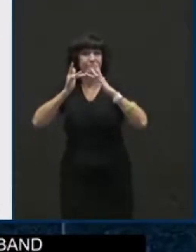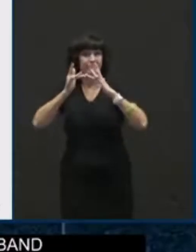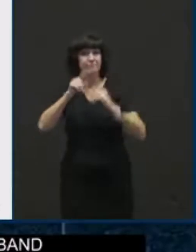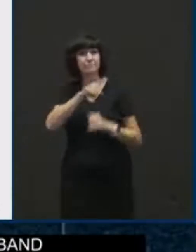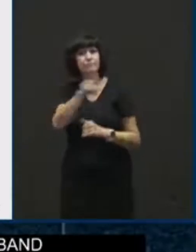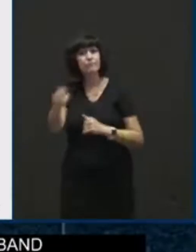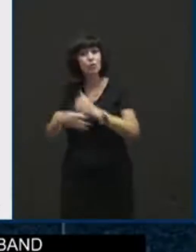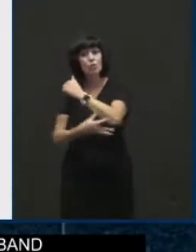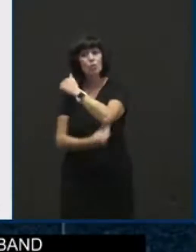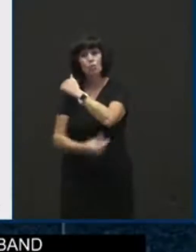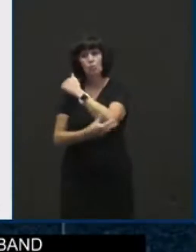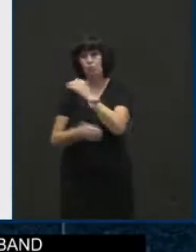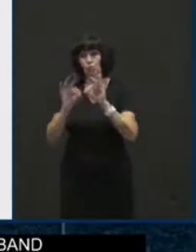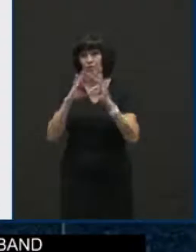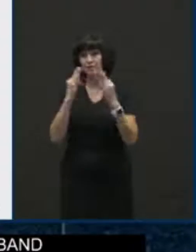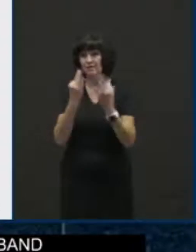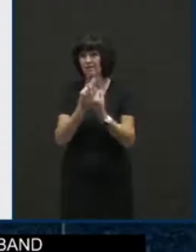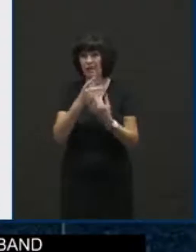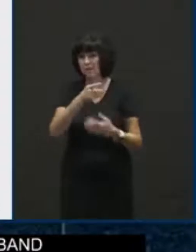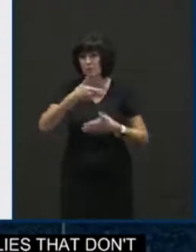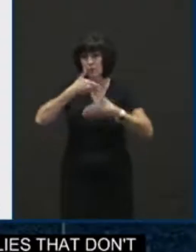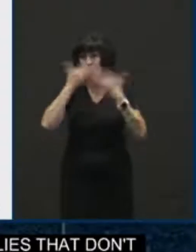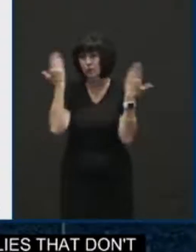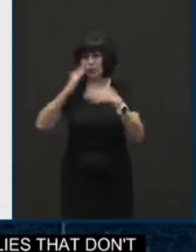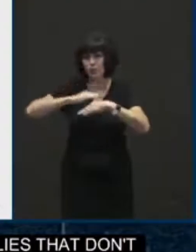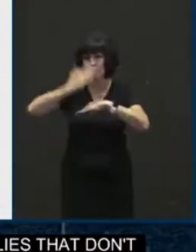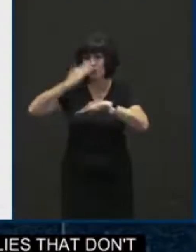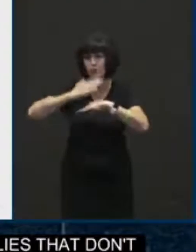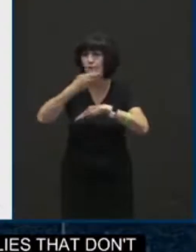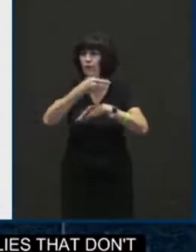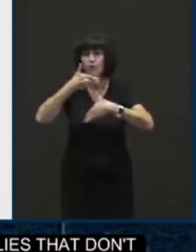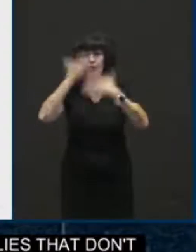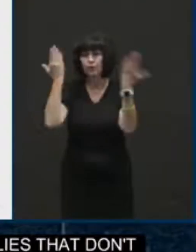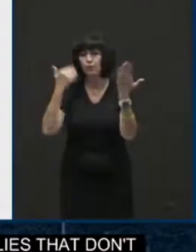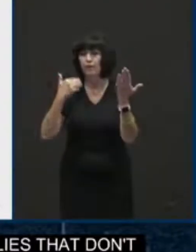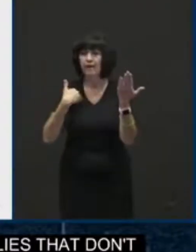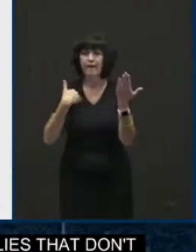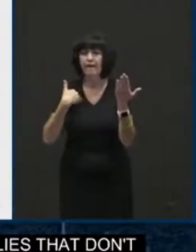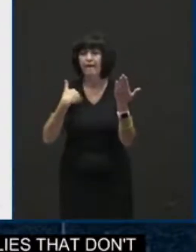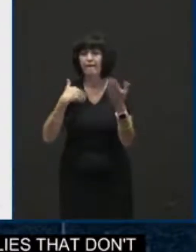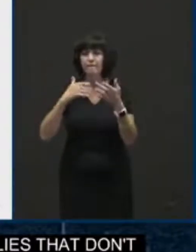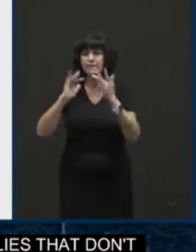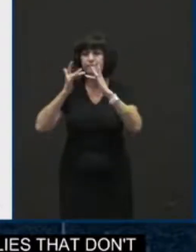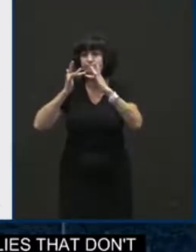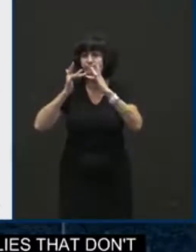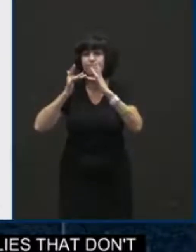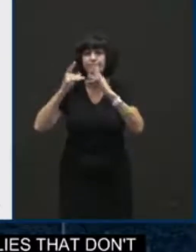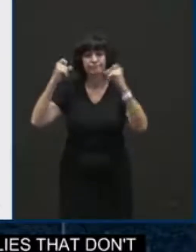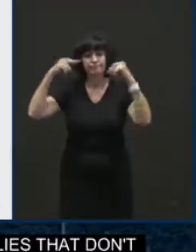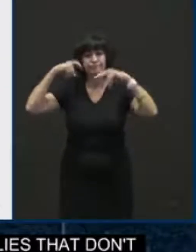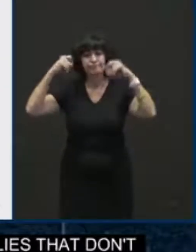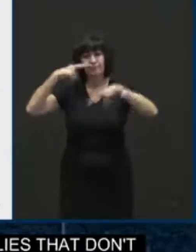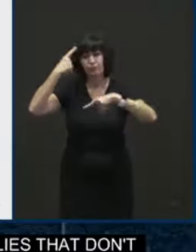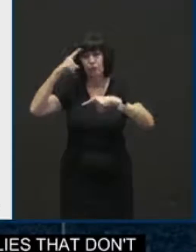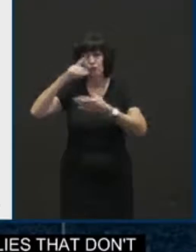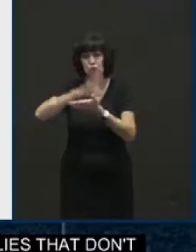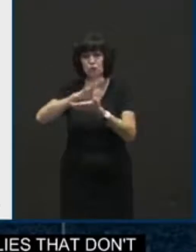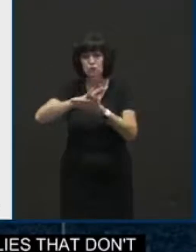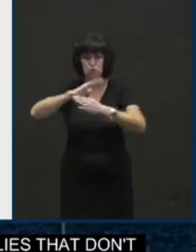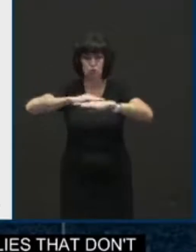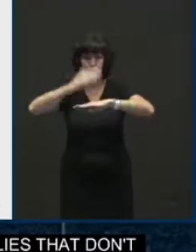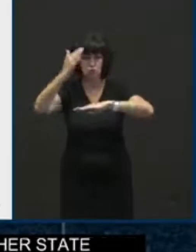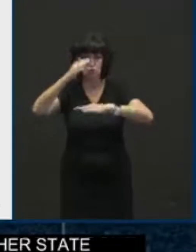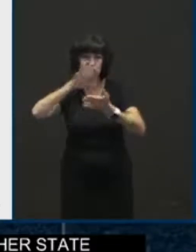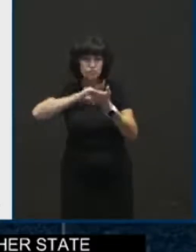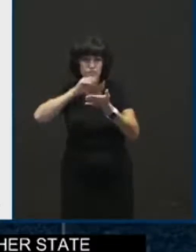don't have the equipment to do remote learning, and other state agency-related pandemic